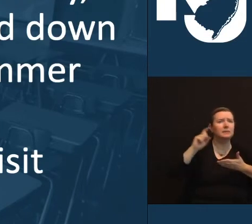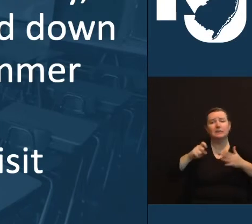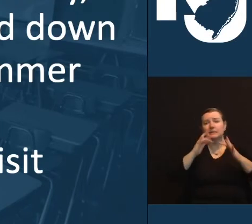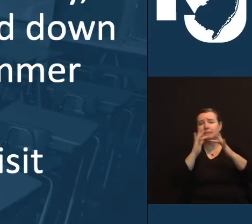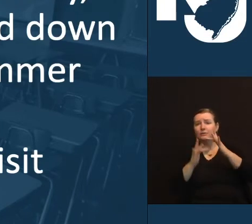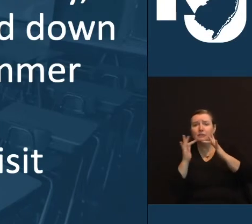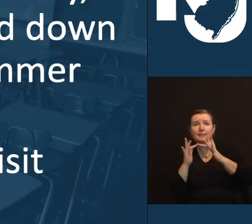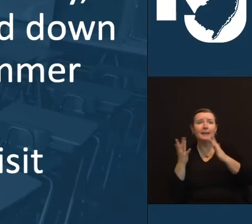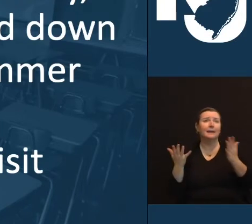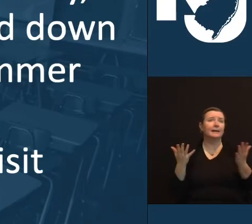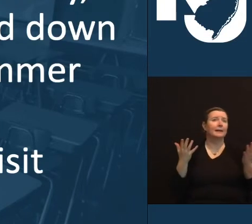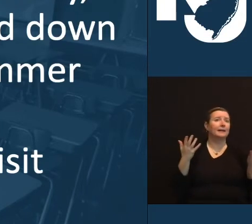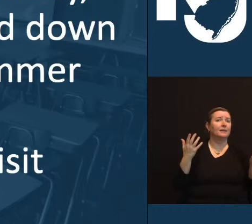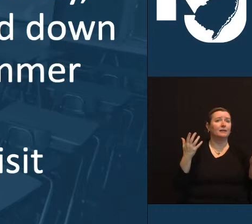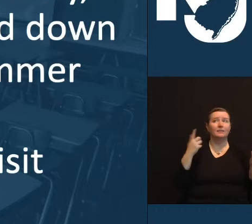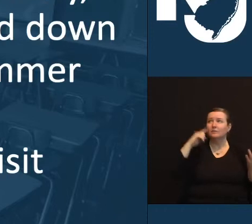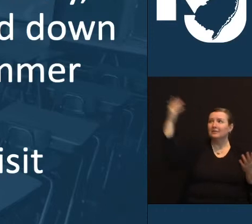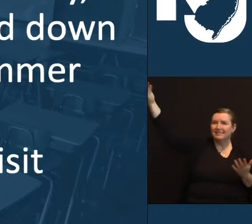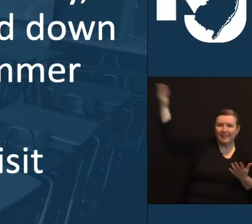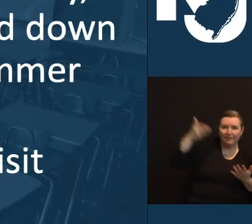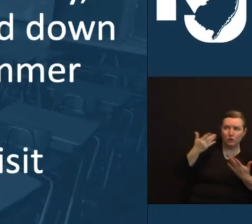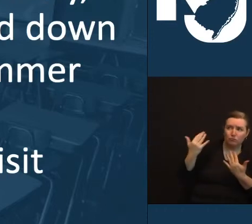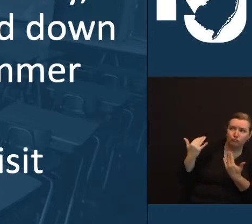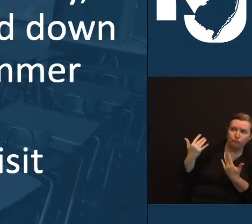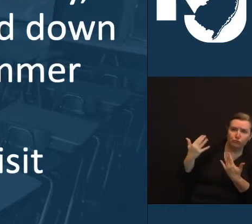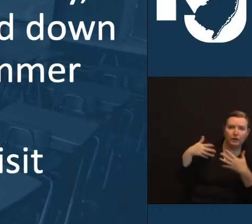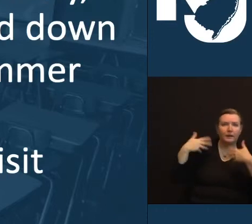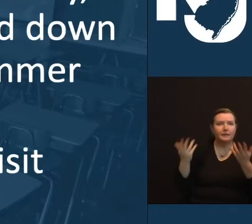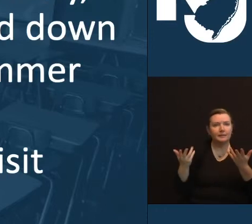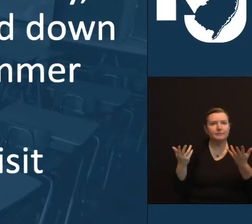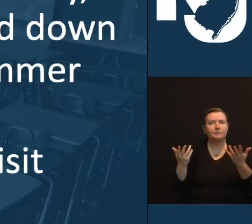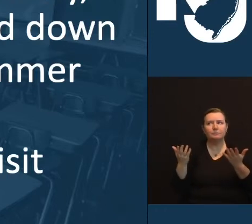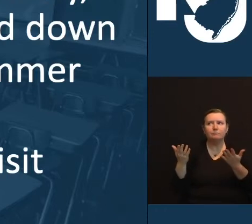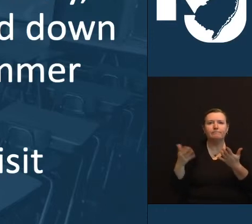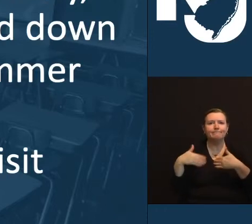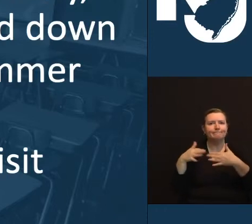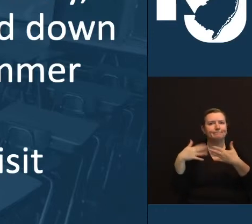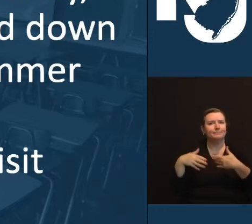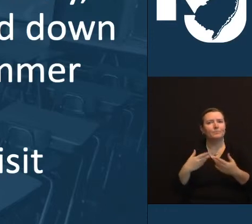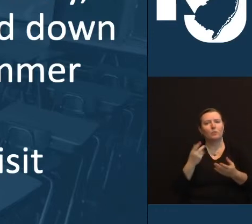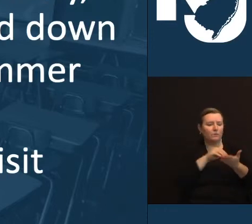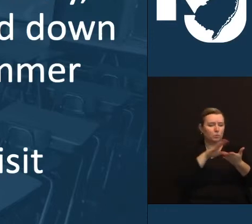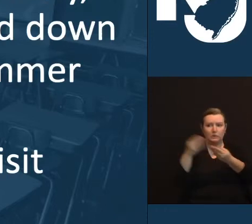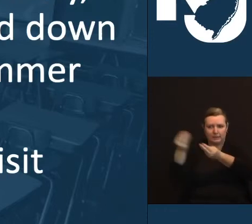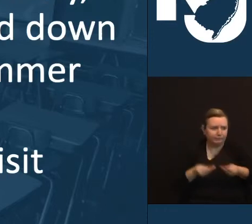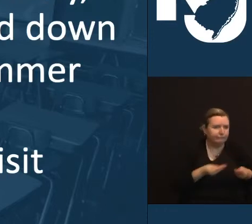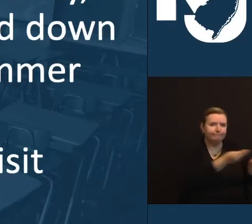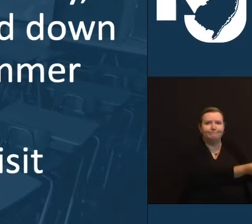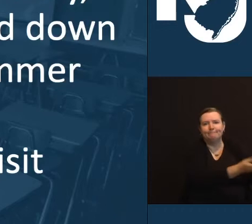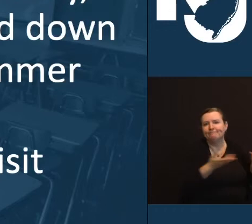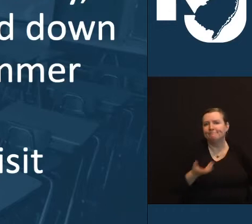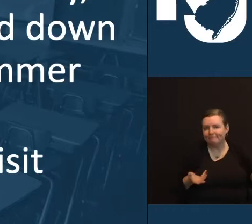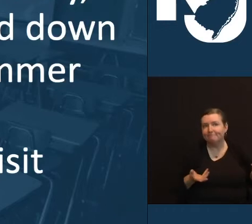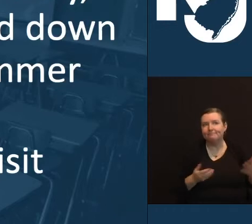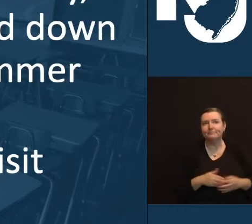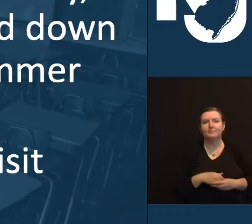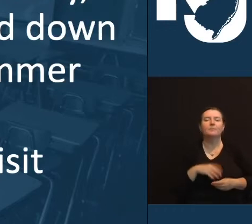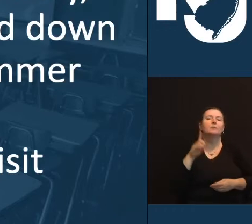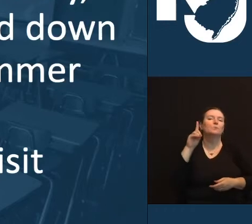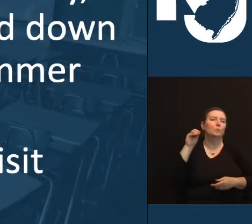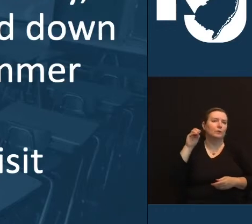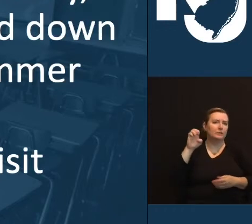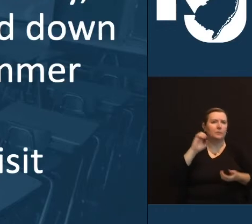the reasons for their students not having everything that they need. The department continues its work directly with districts to ensure the best